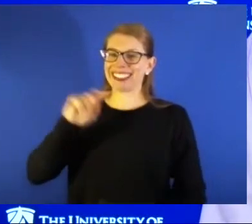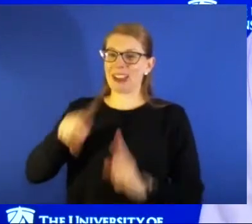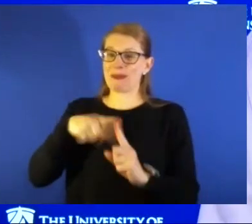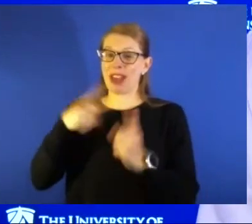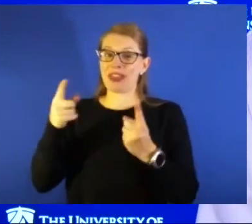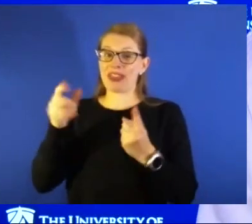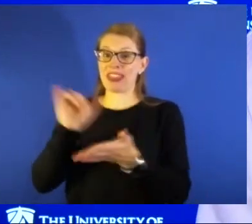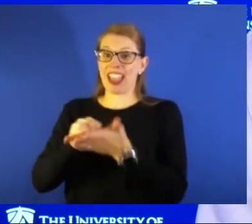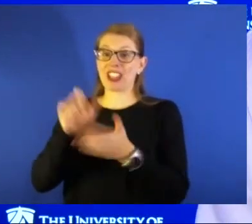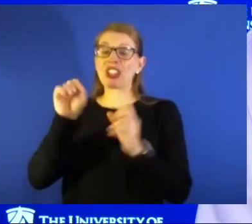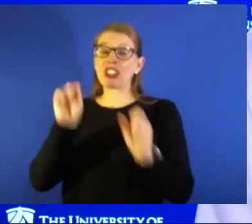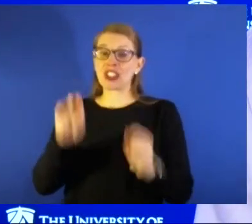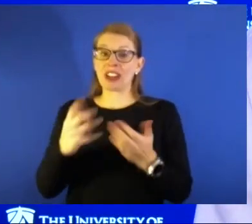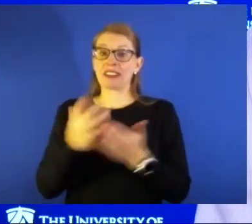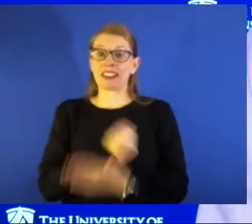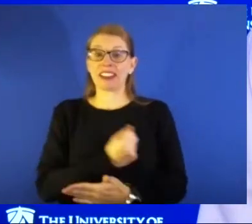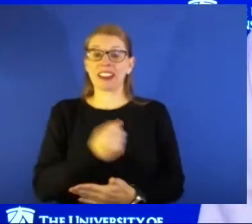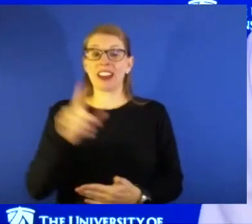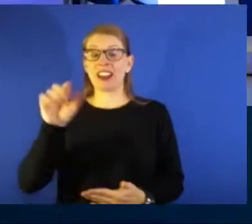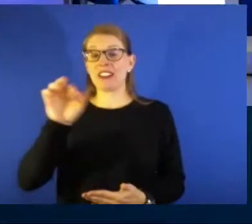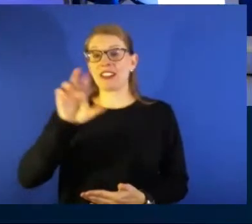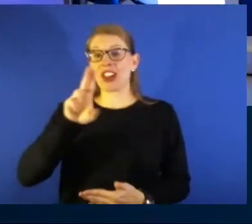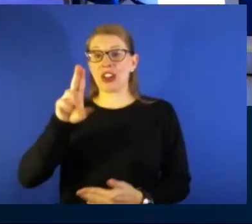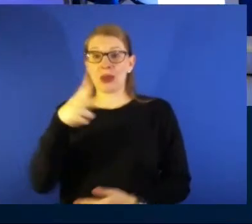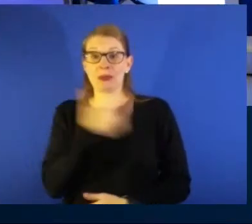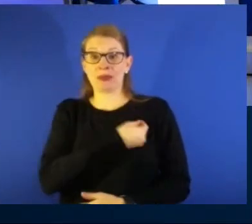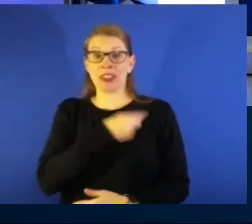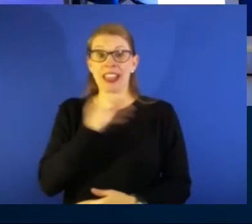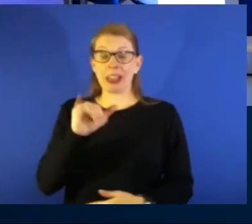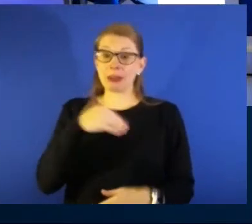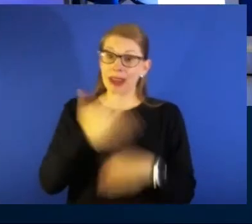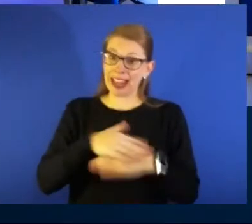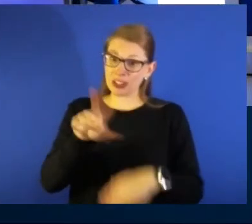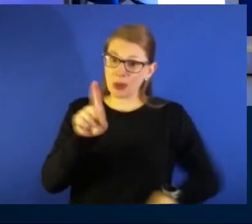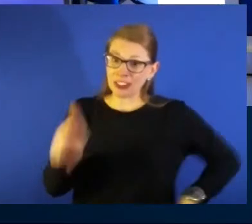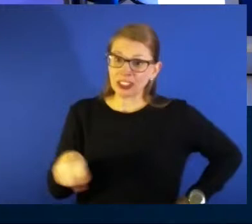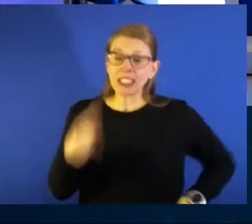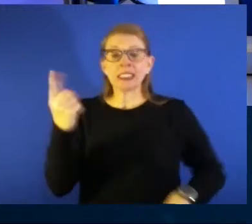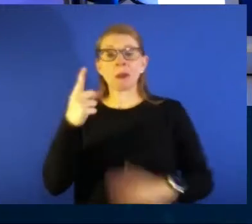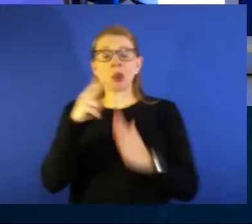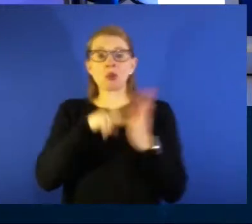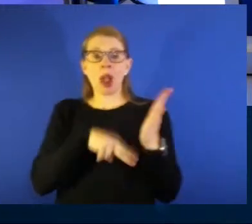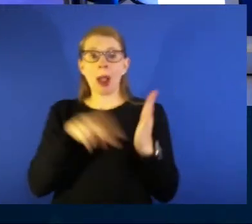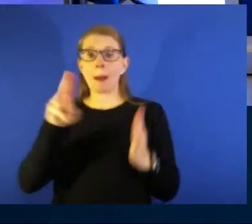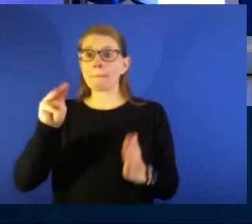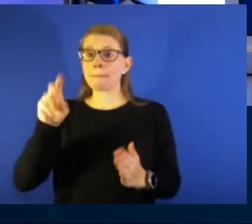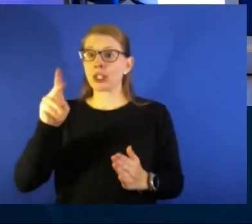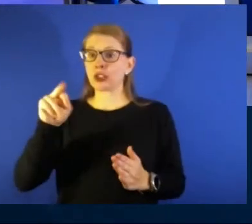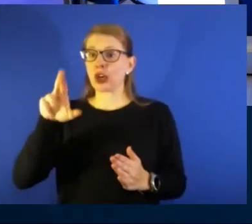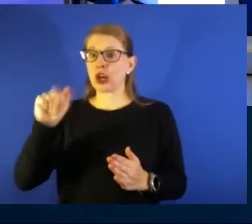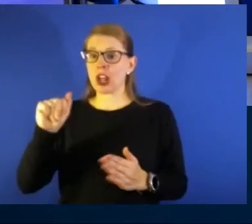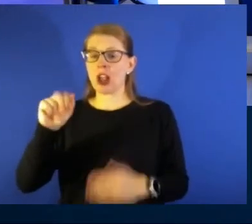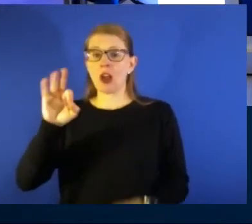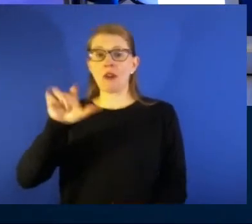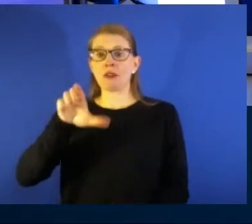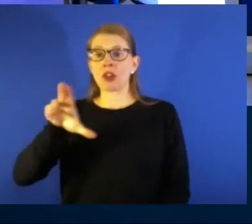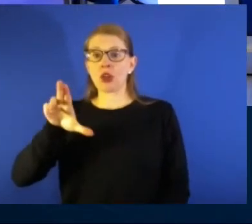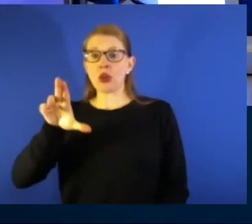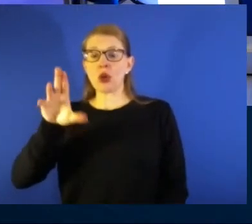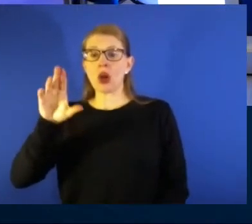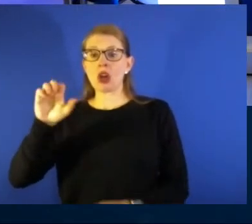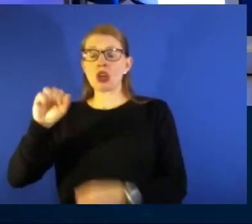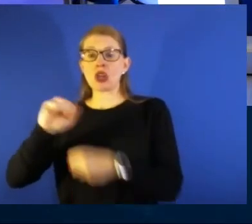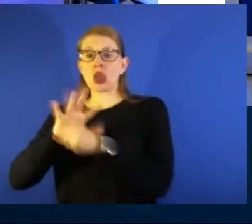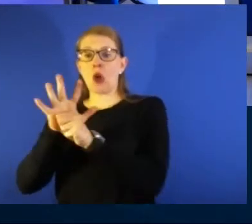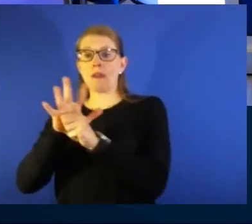when we got the influenza vaccine. Well, that was Got my about next the question. Someone read that a Moderna flu COVID combo is in the works. Is that true?